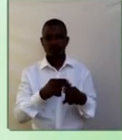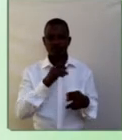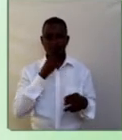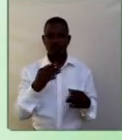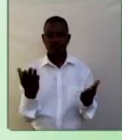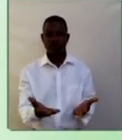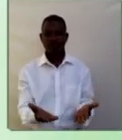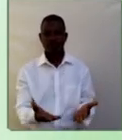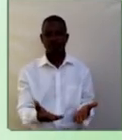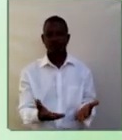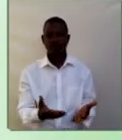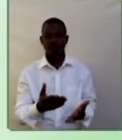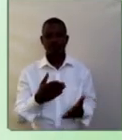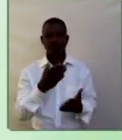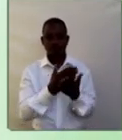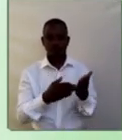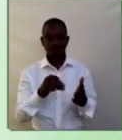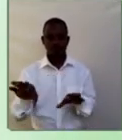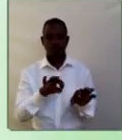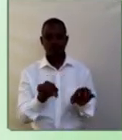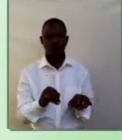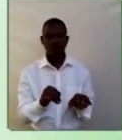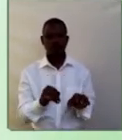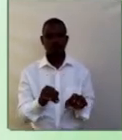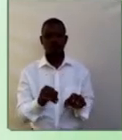here, some do.